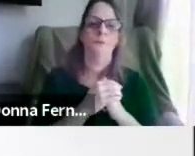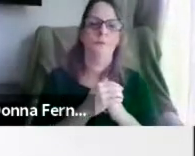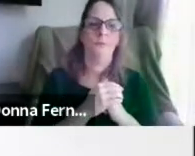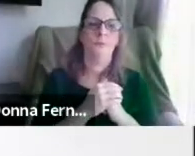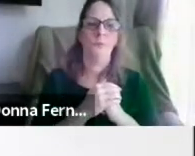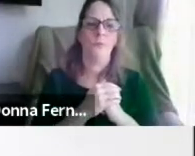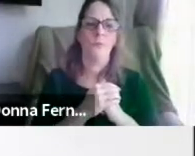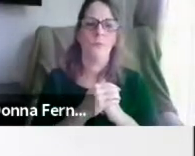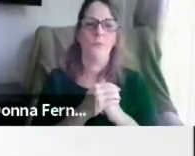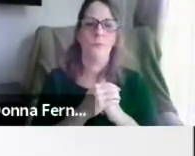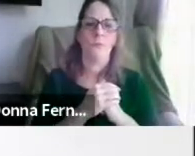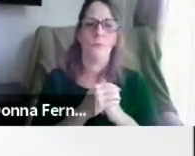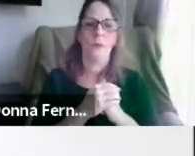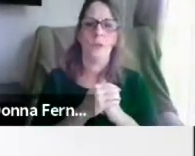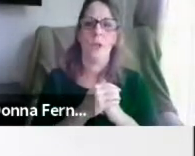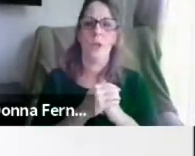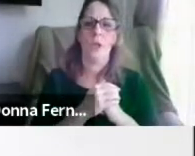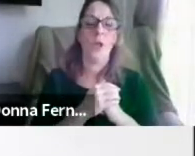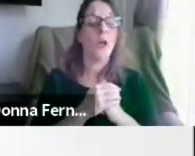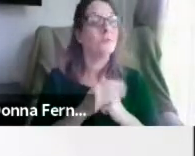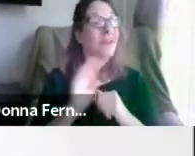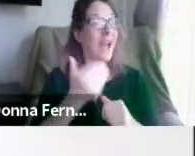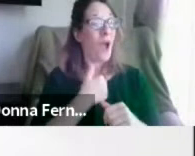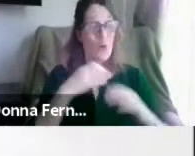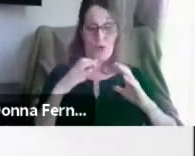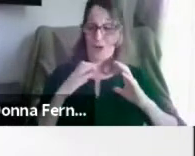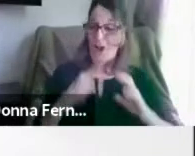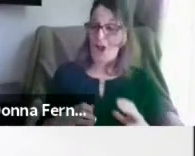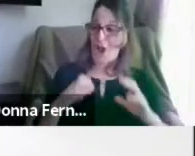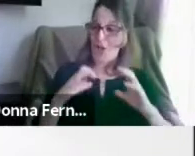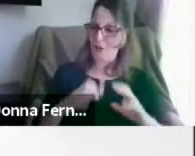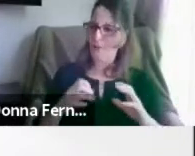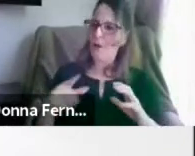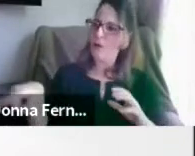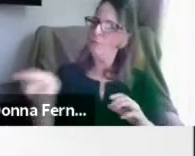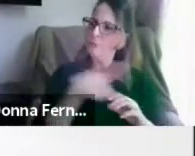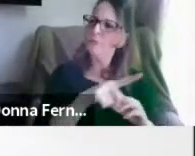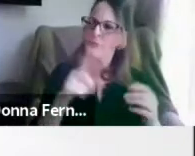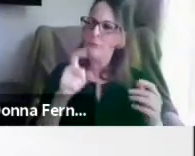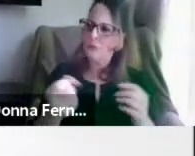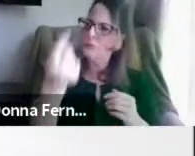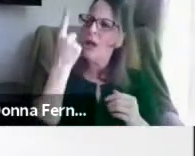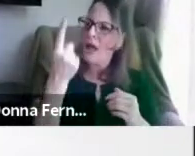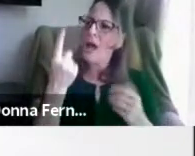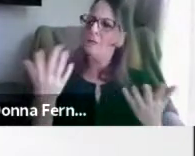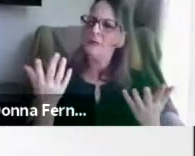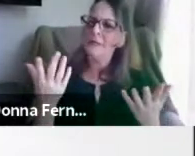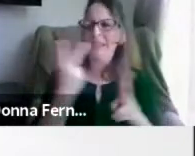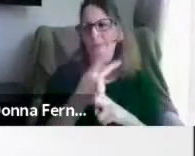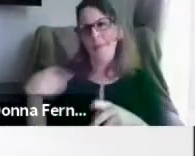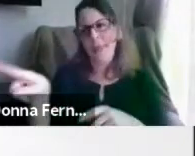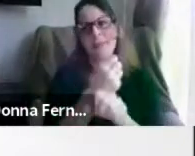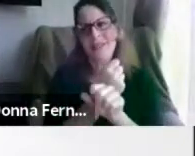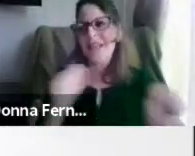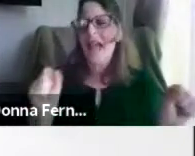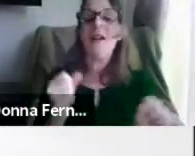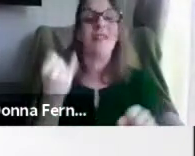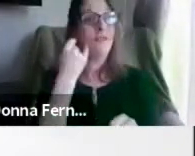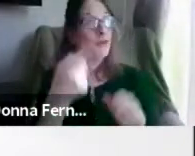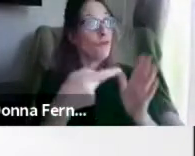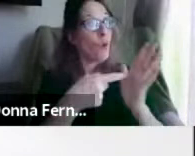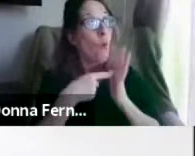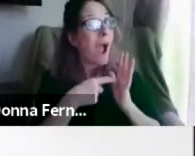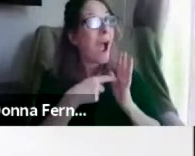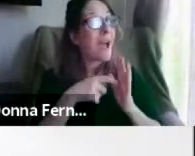It's all about perception with our customers and keeping everybody safe, of course. If you do require your staff to